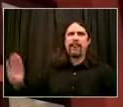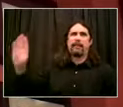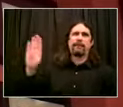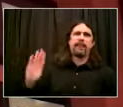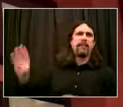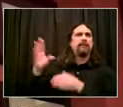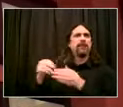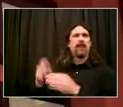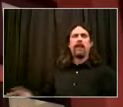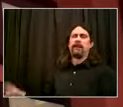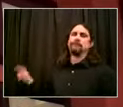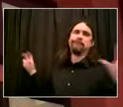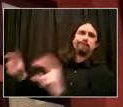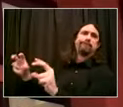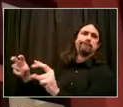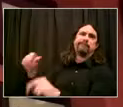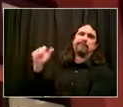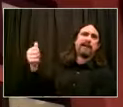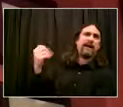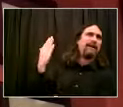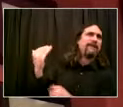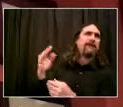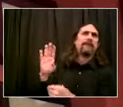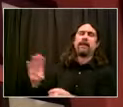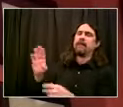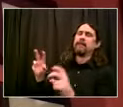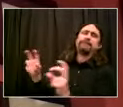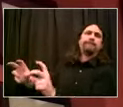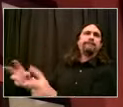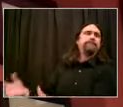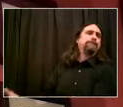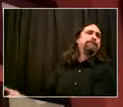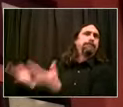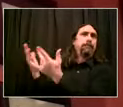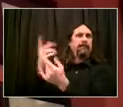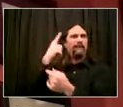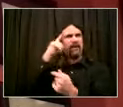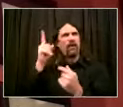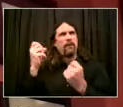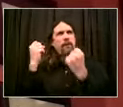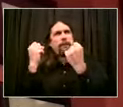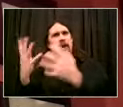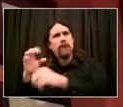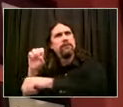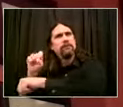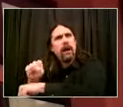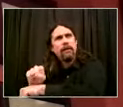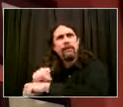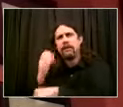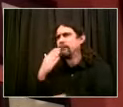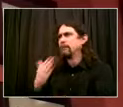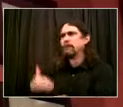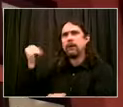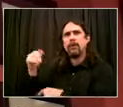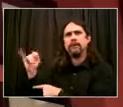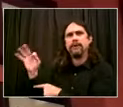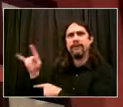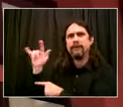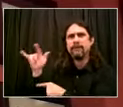in minority and women-owned businesses and local contracting opportunities and other extensive community benefits. And